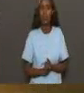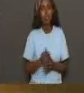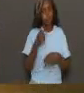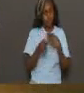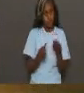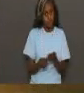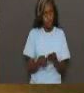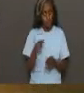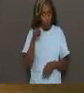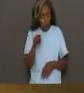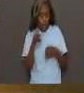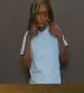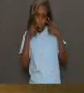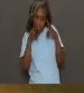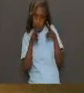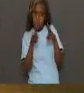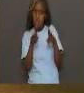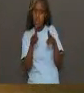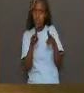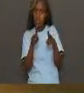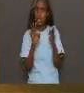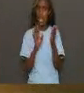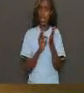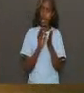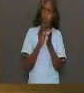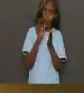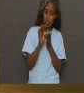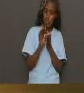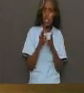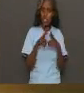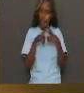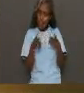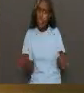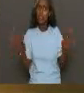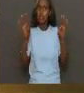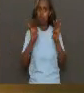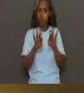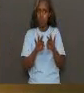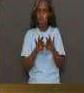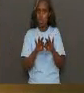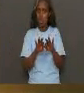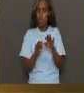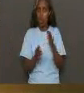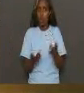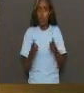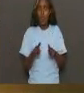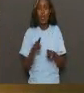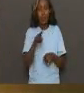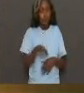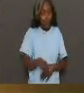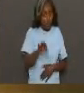So, you can see that counting is very important when you want to